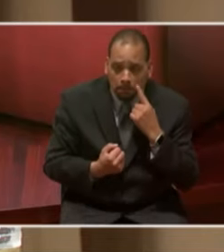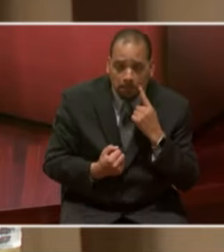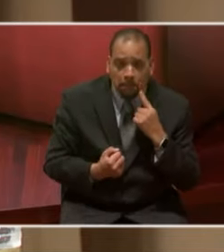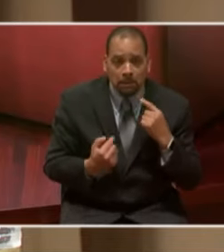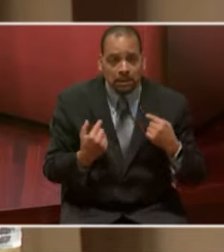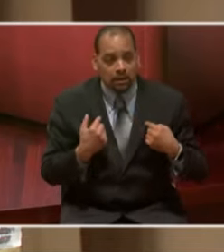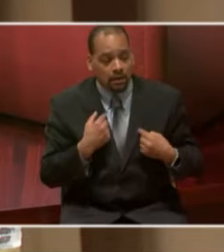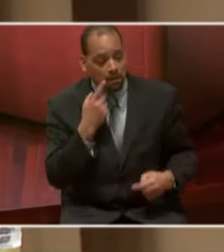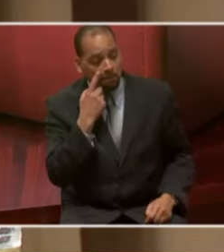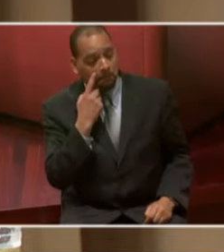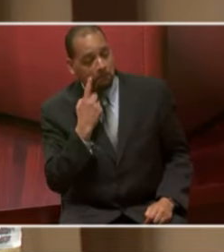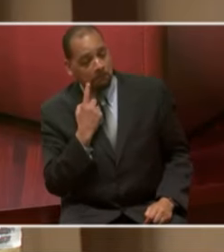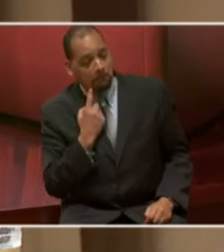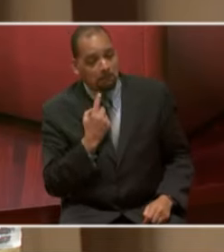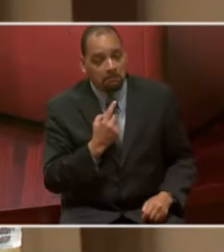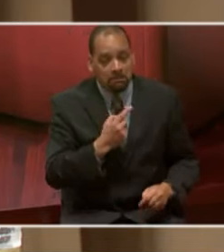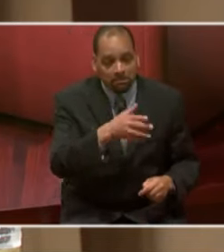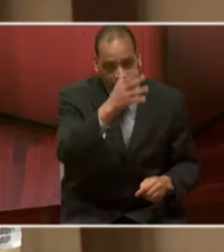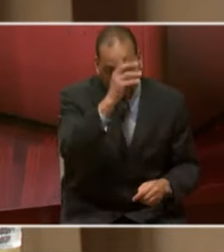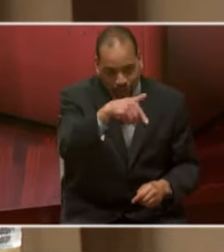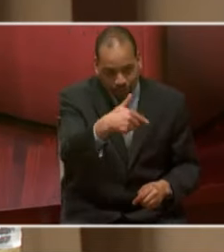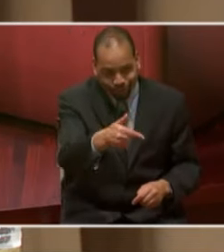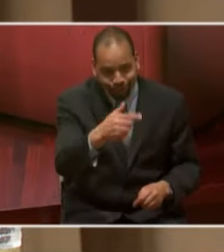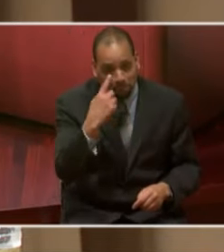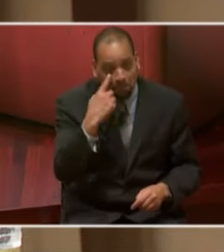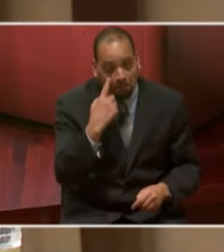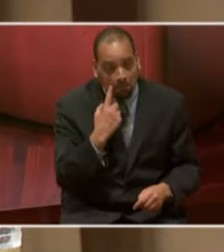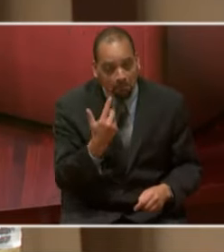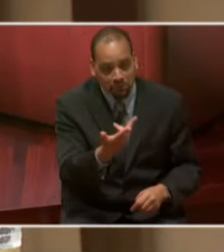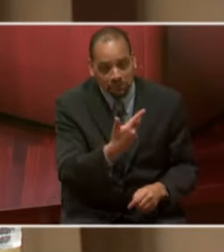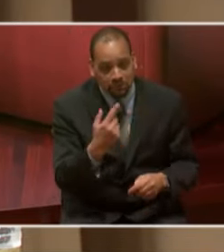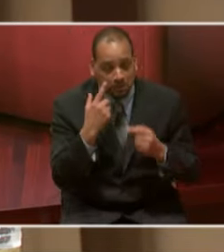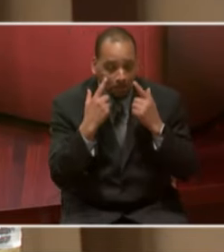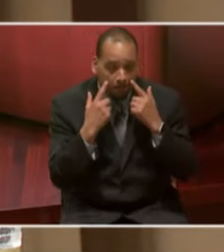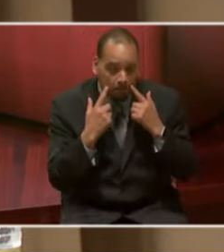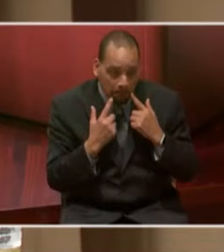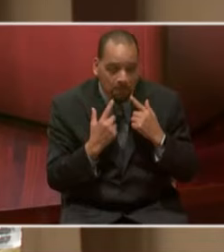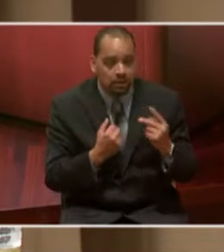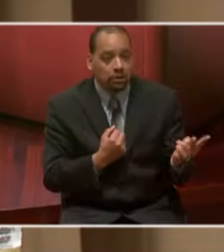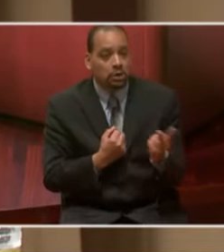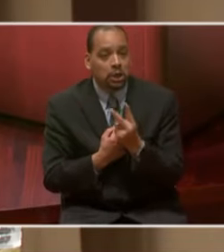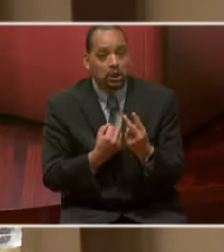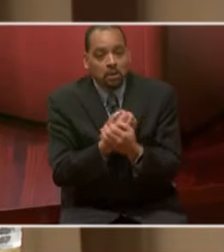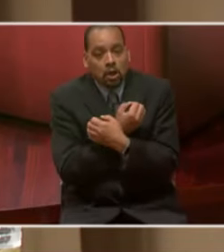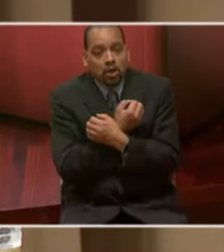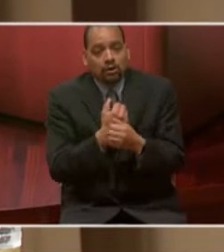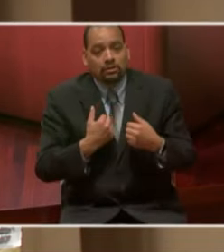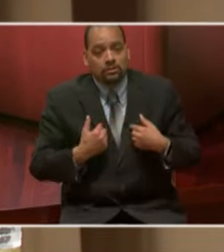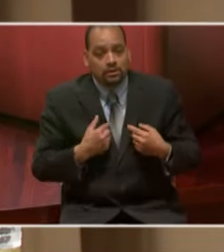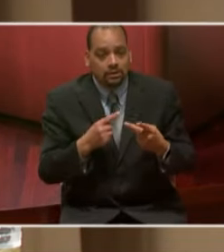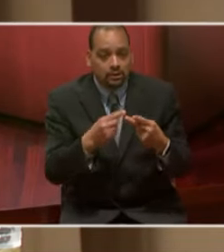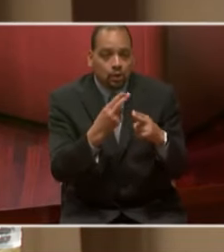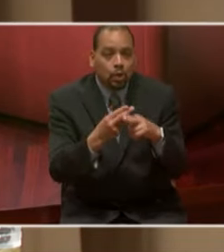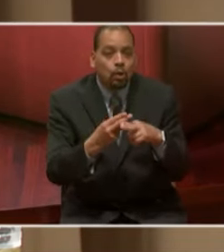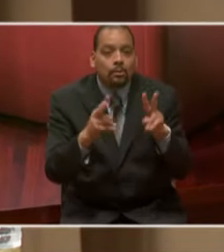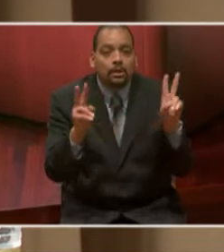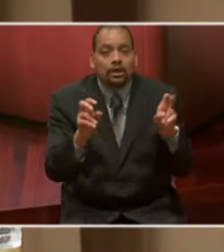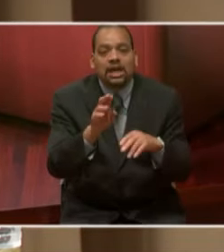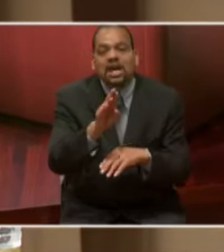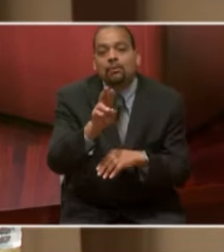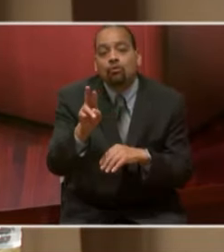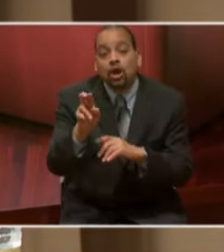This is like Beacon Hill in American history. Well, you must remember that Selma was located in the heart of the Black Belt of